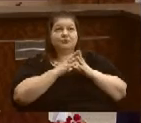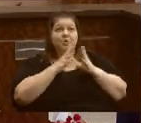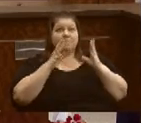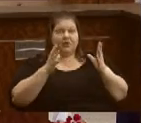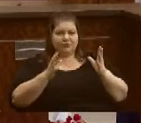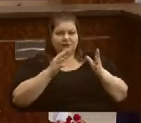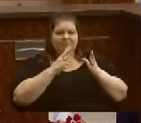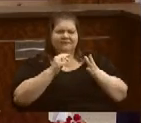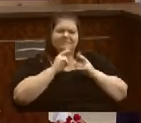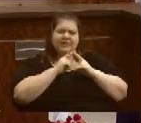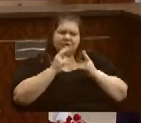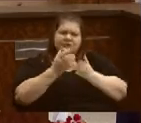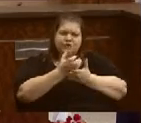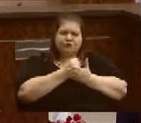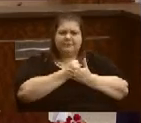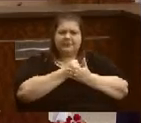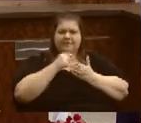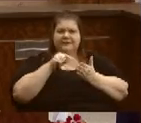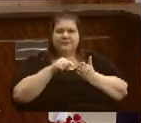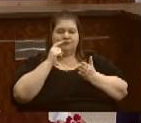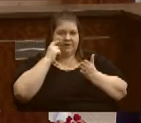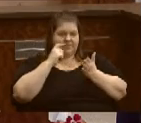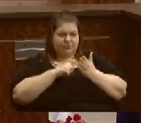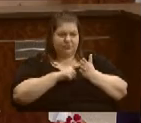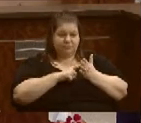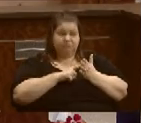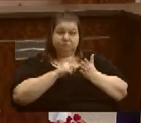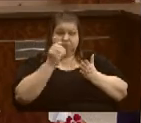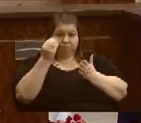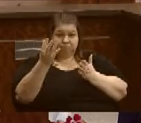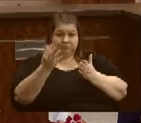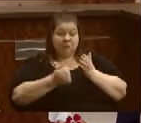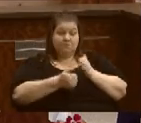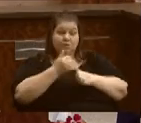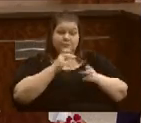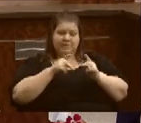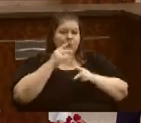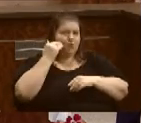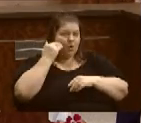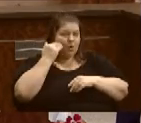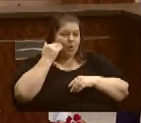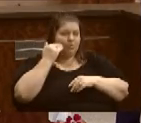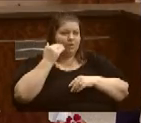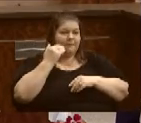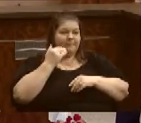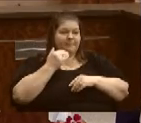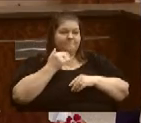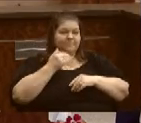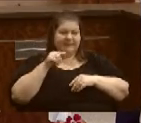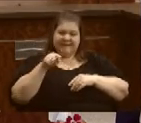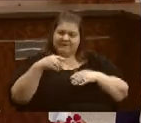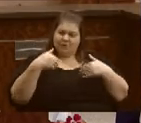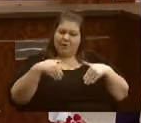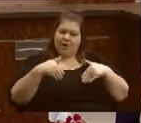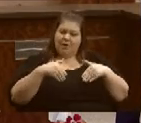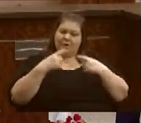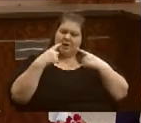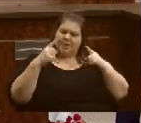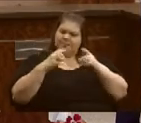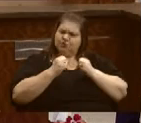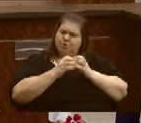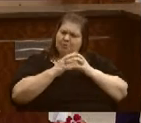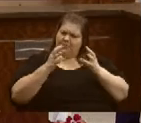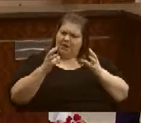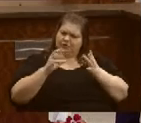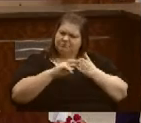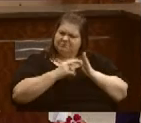very deserving of this recognition. Most people know that behind anyone that has accomplished so much, there must be